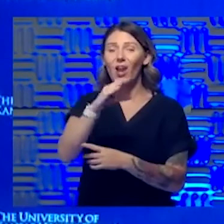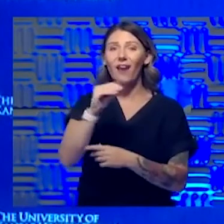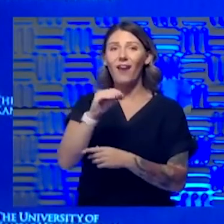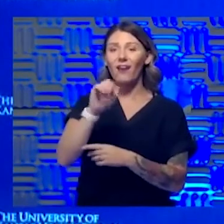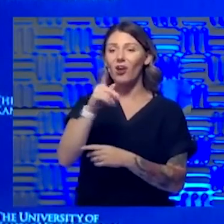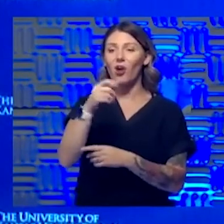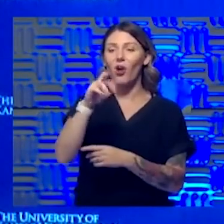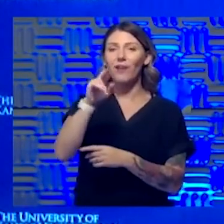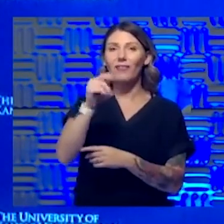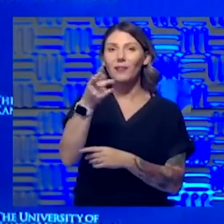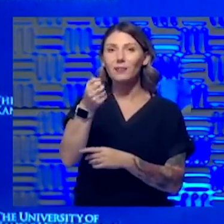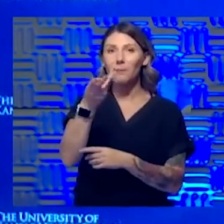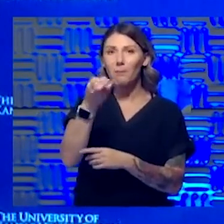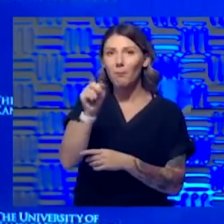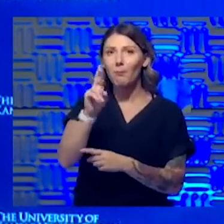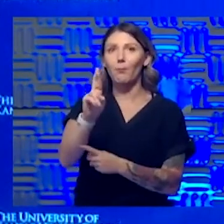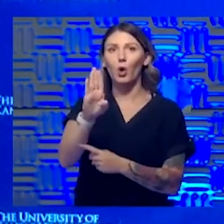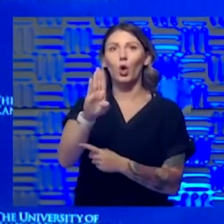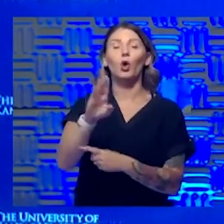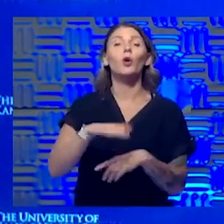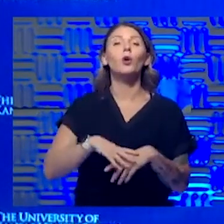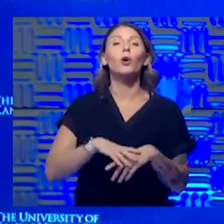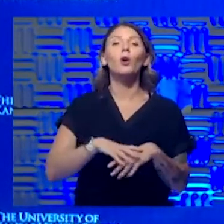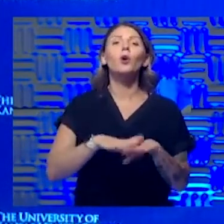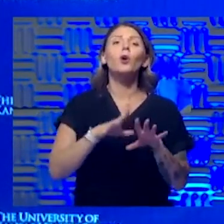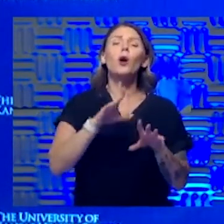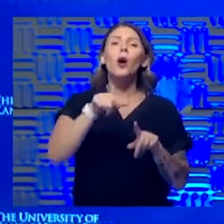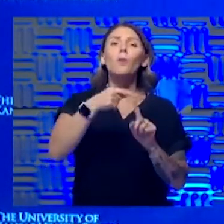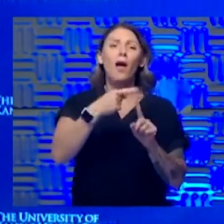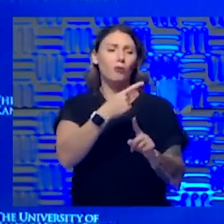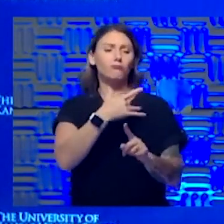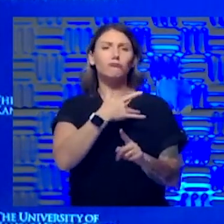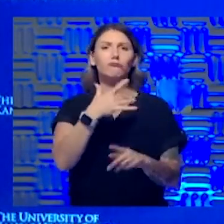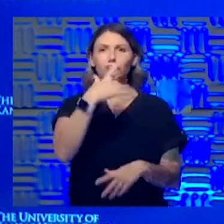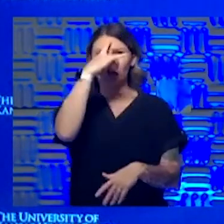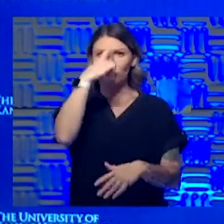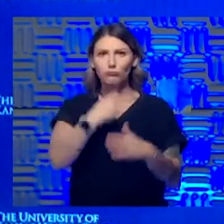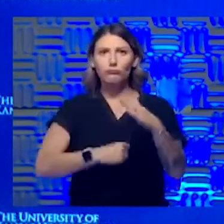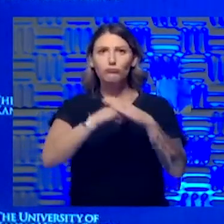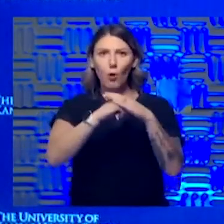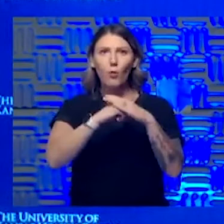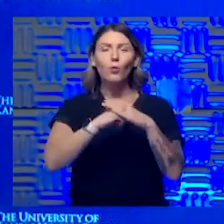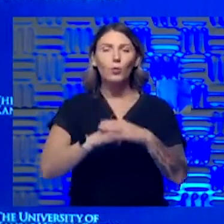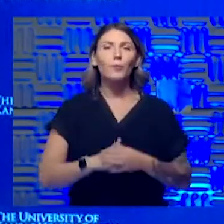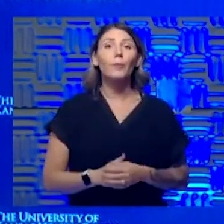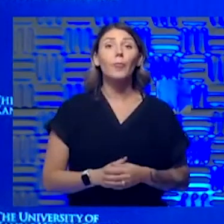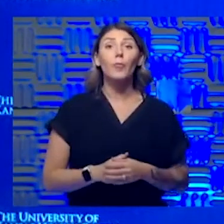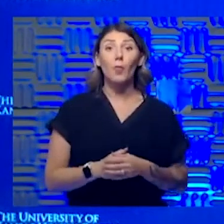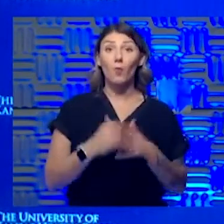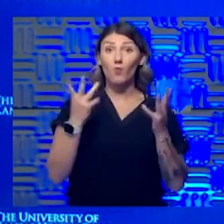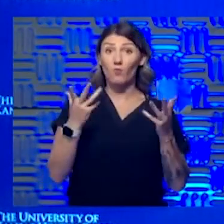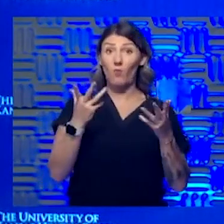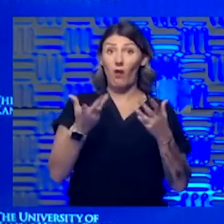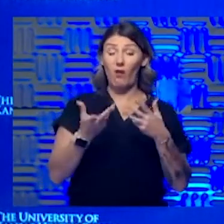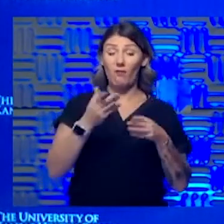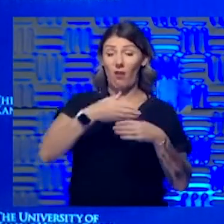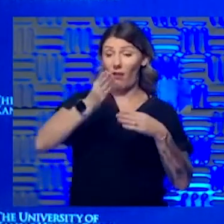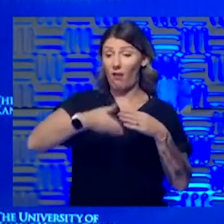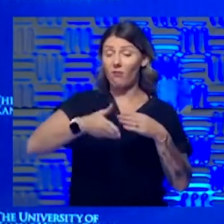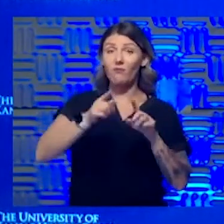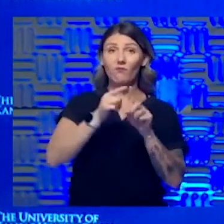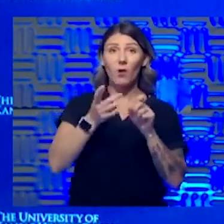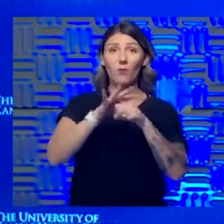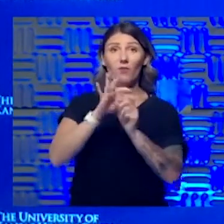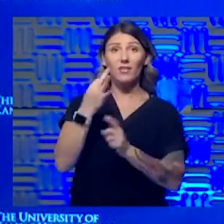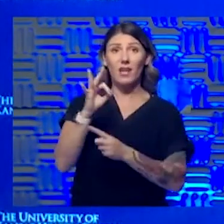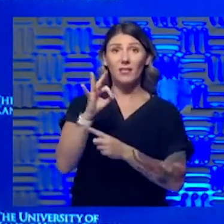us with cautionary stories about stroke. One of the outcomes of COVID-19 is it can cause stroke, so we want to address that,